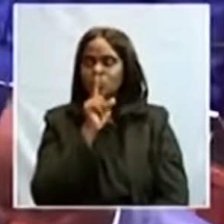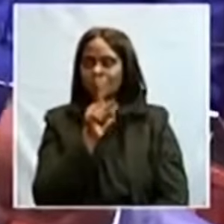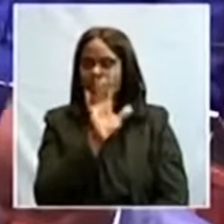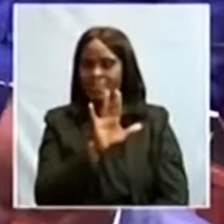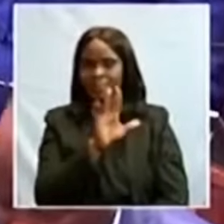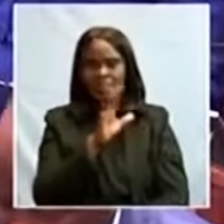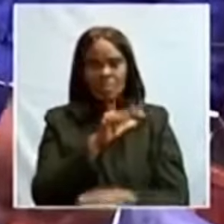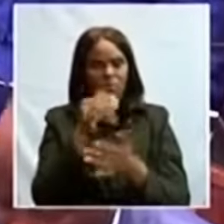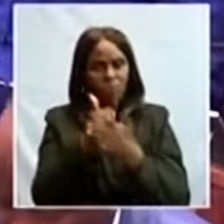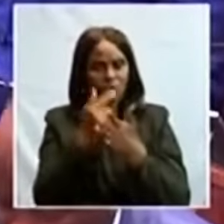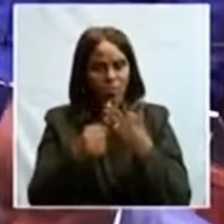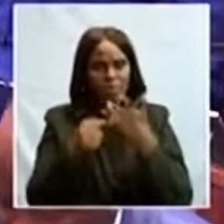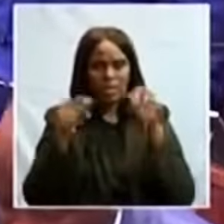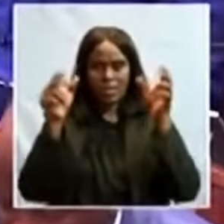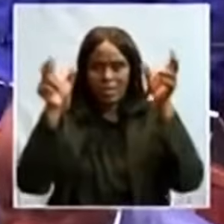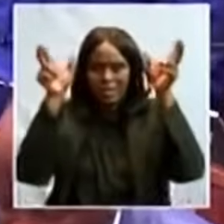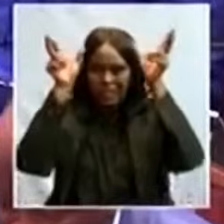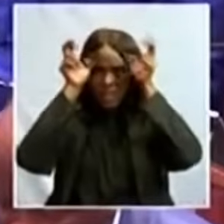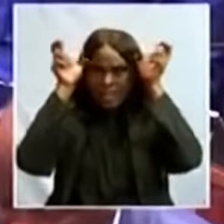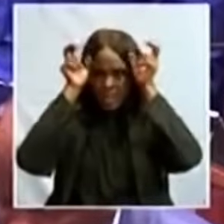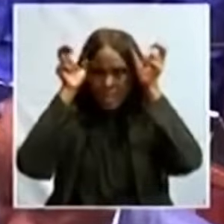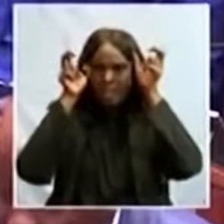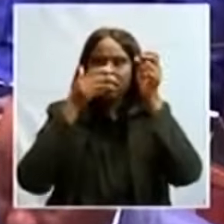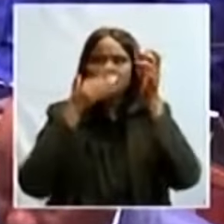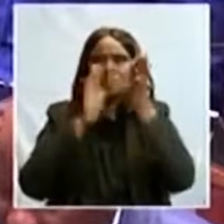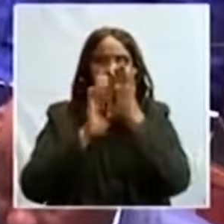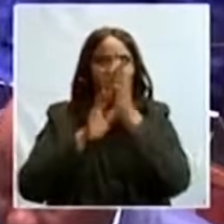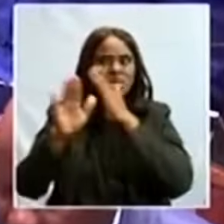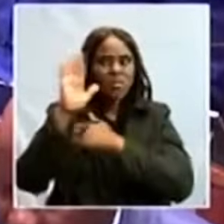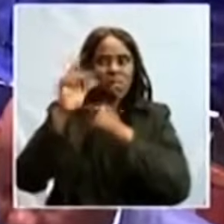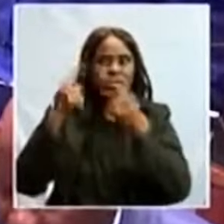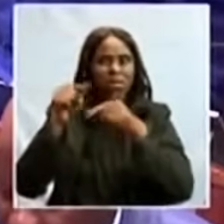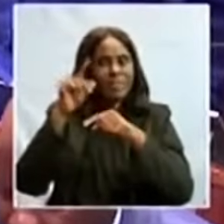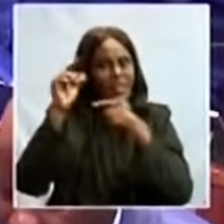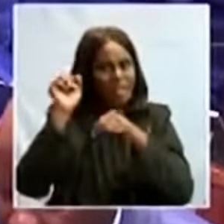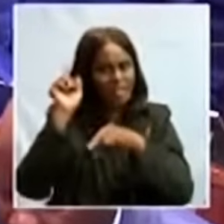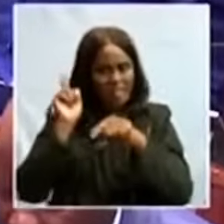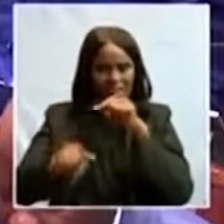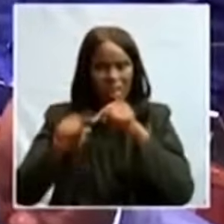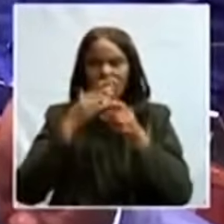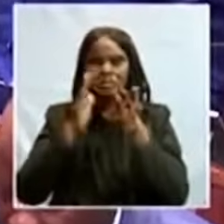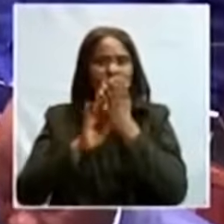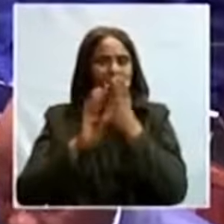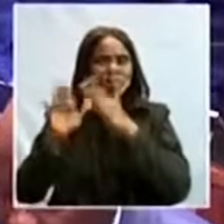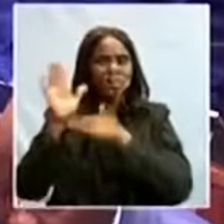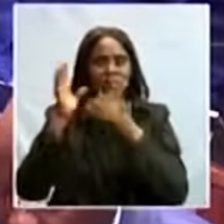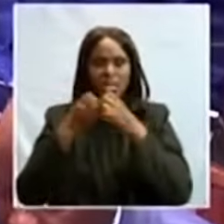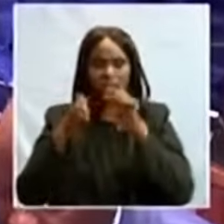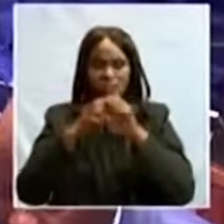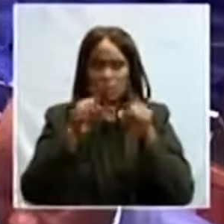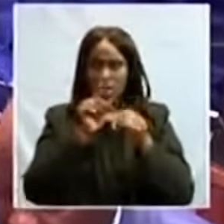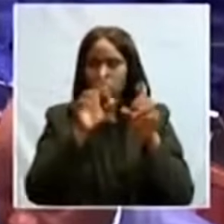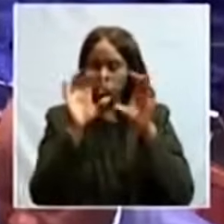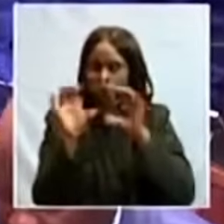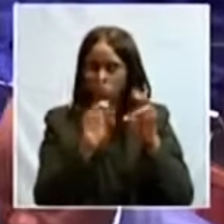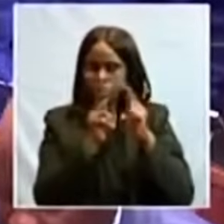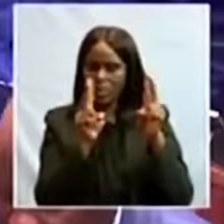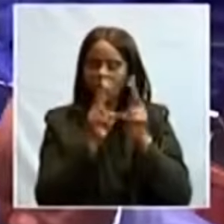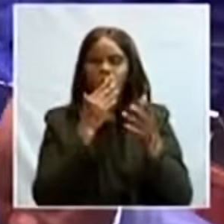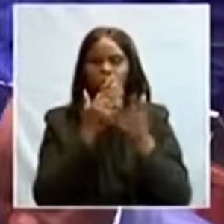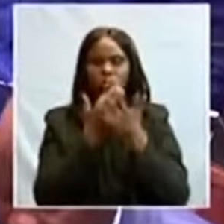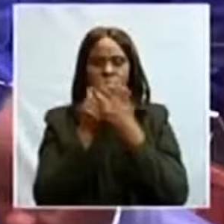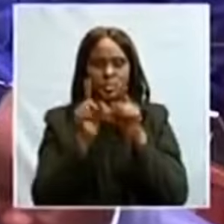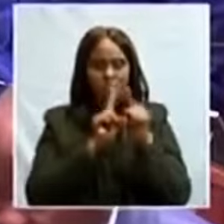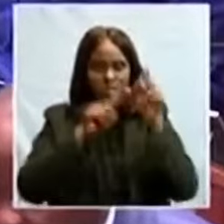that Satan will praise God. It will never happen. Satan will never praise God. Even when you do very good things, Satan